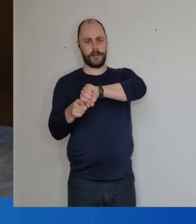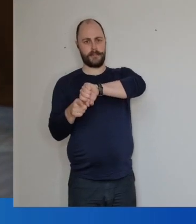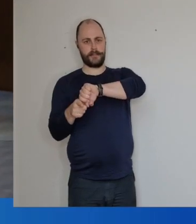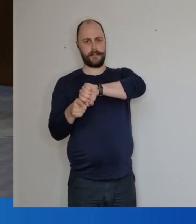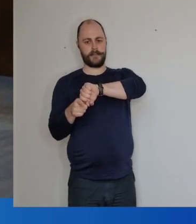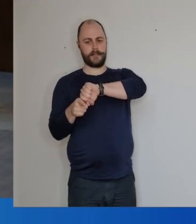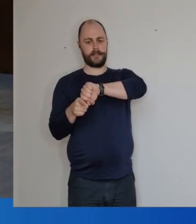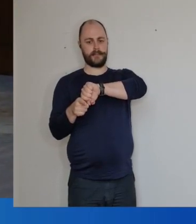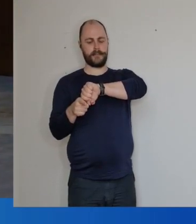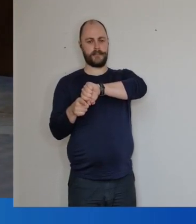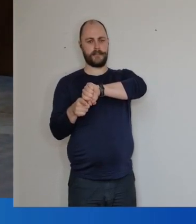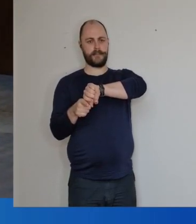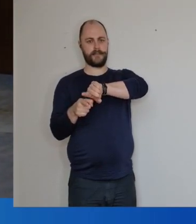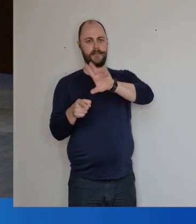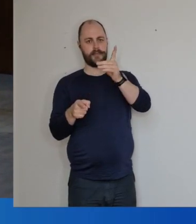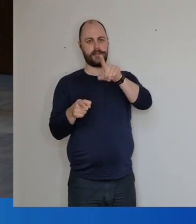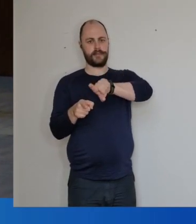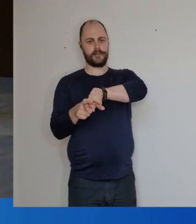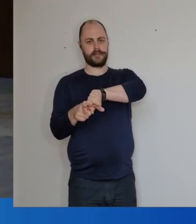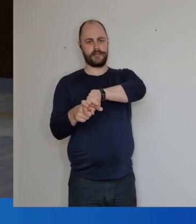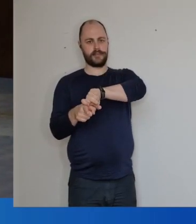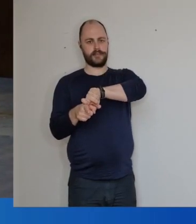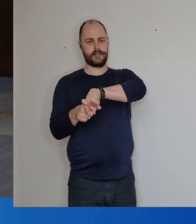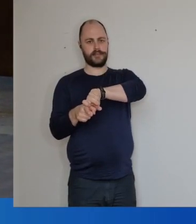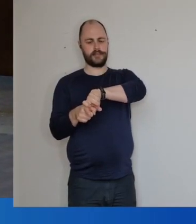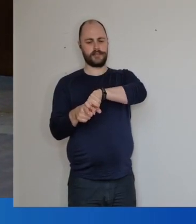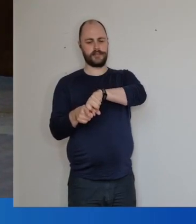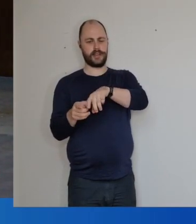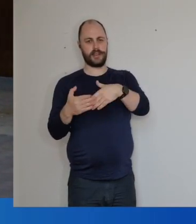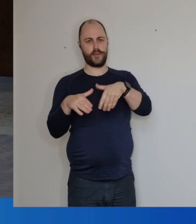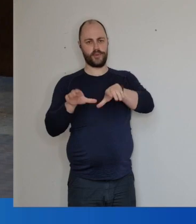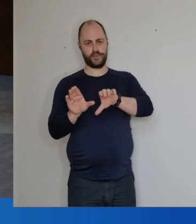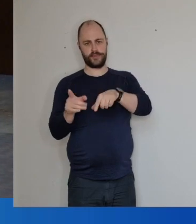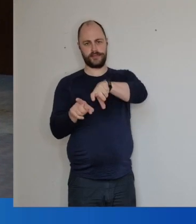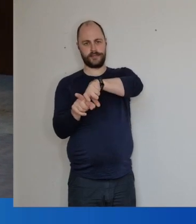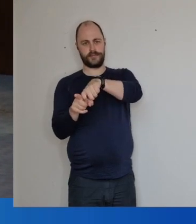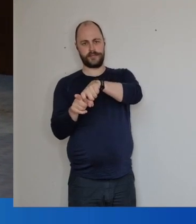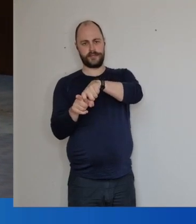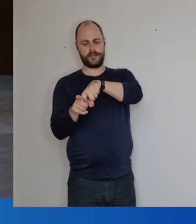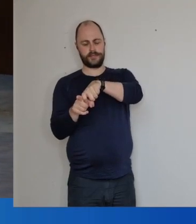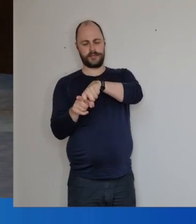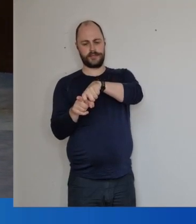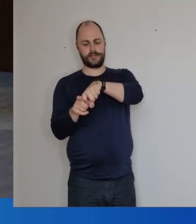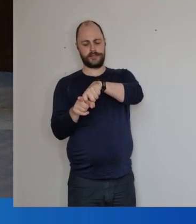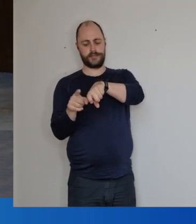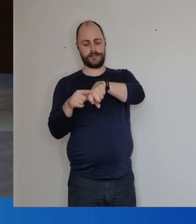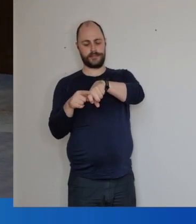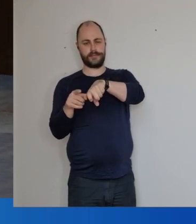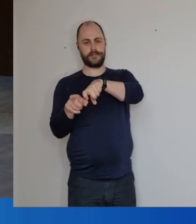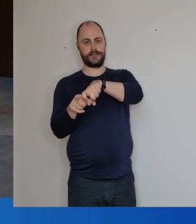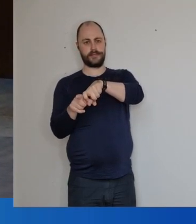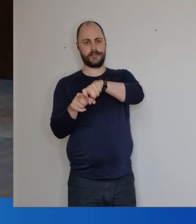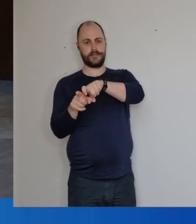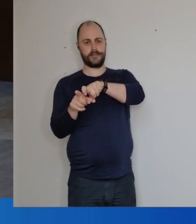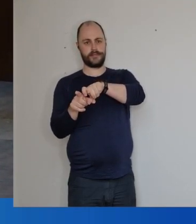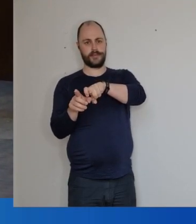out your leg on the one side, the side that you're lying on, and the other side, once again, you bend as close to your butt as possible. On